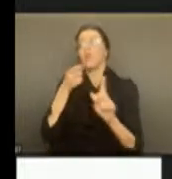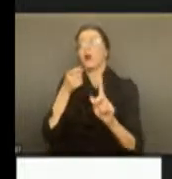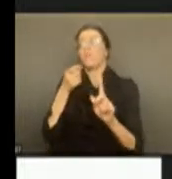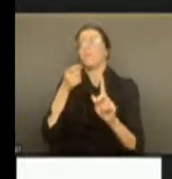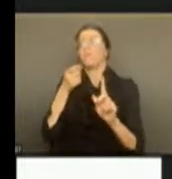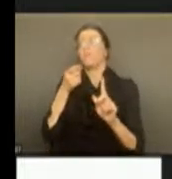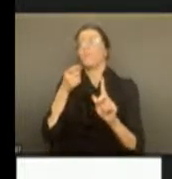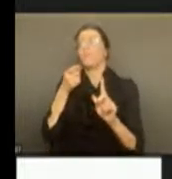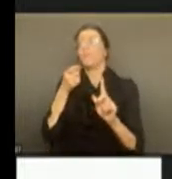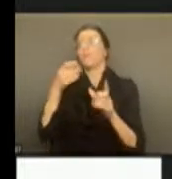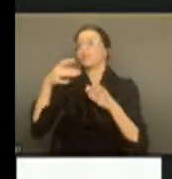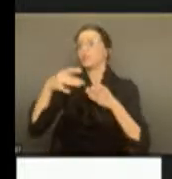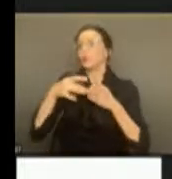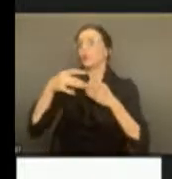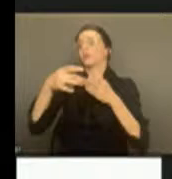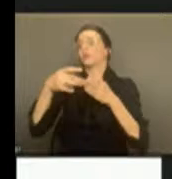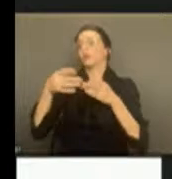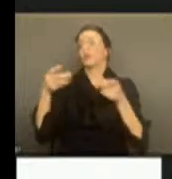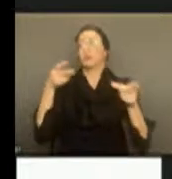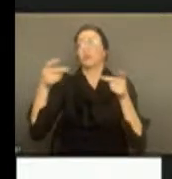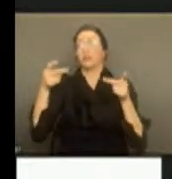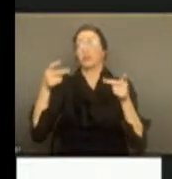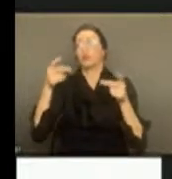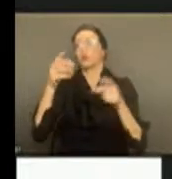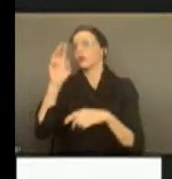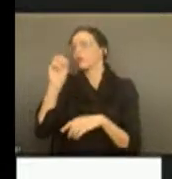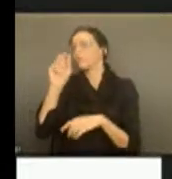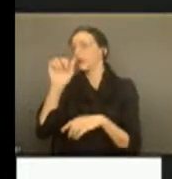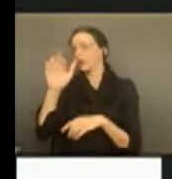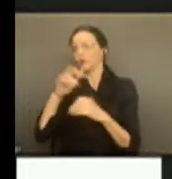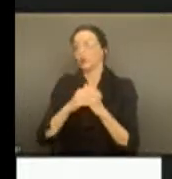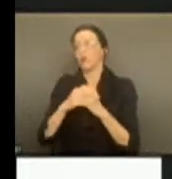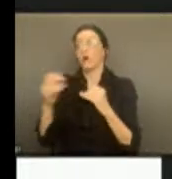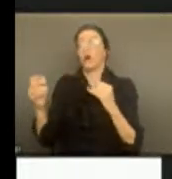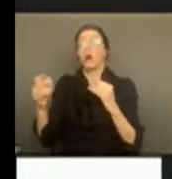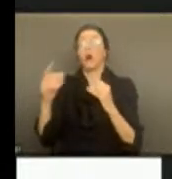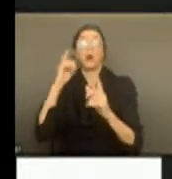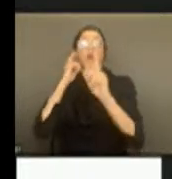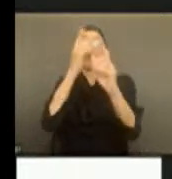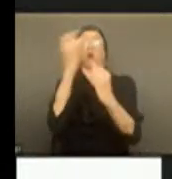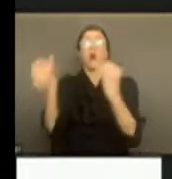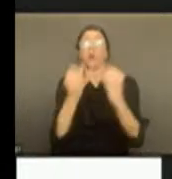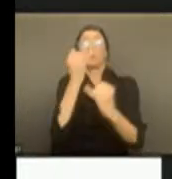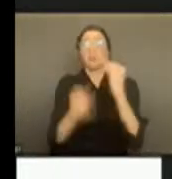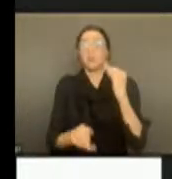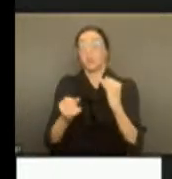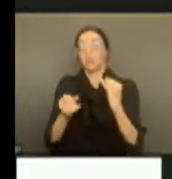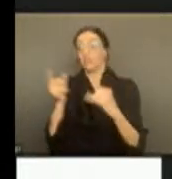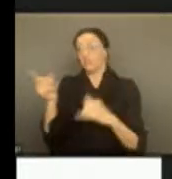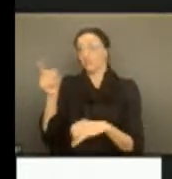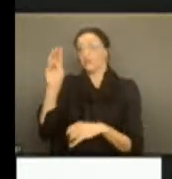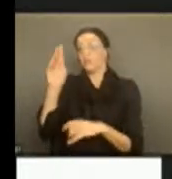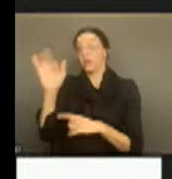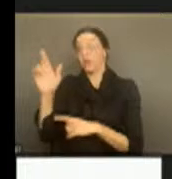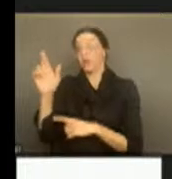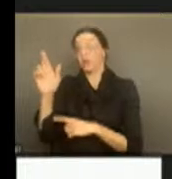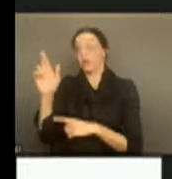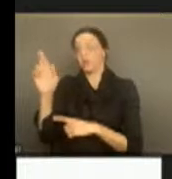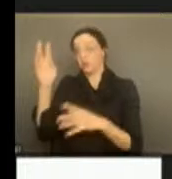mayor gets submitted to the Board of County Commissioners for further deliberation, and they at the end have the